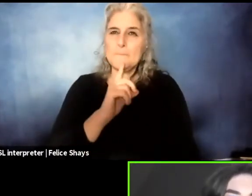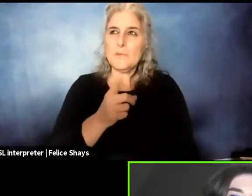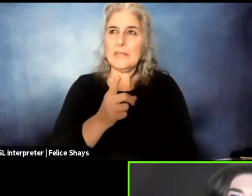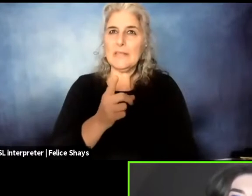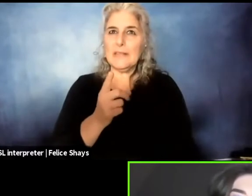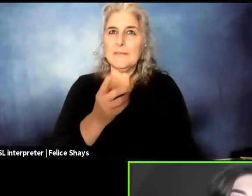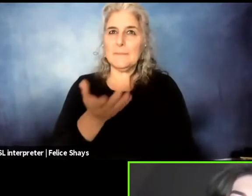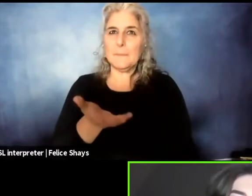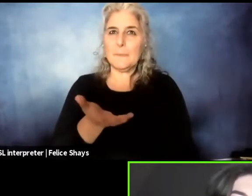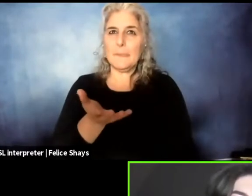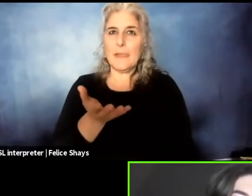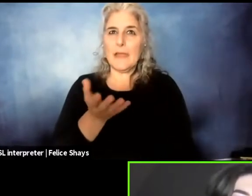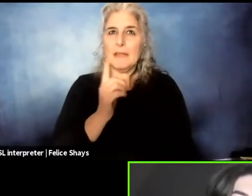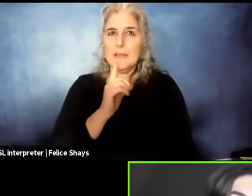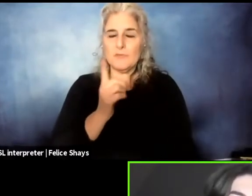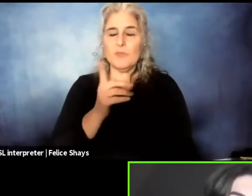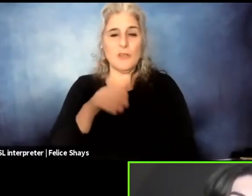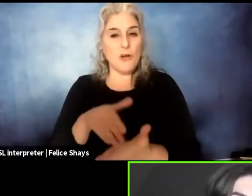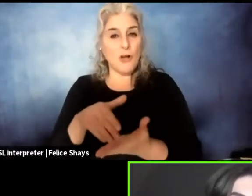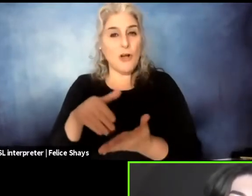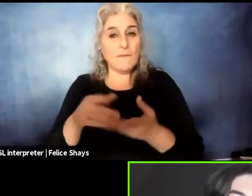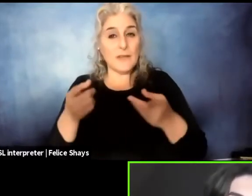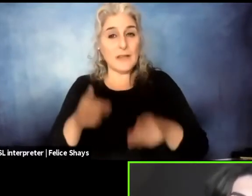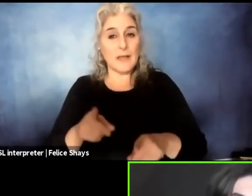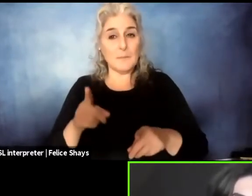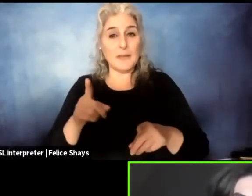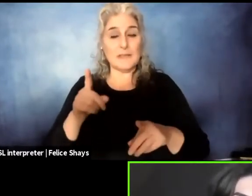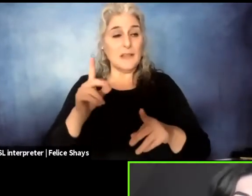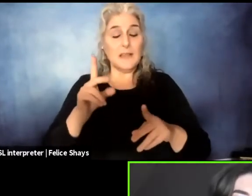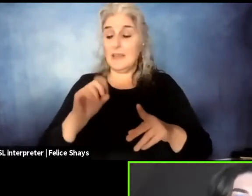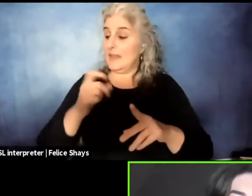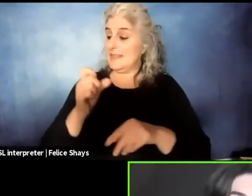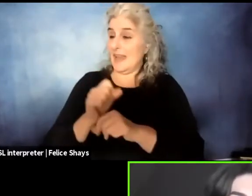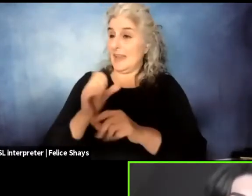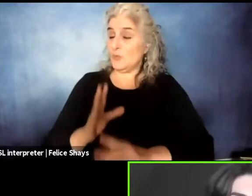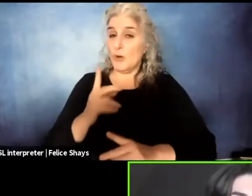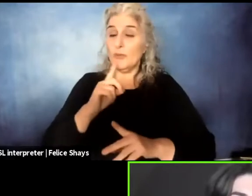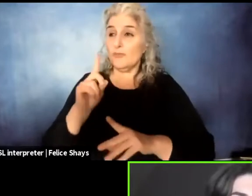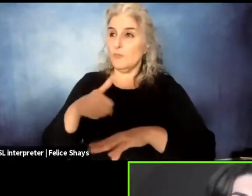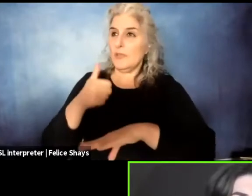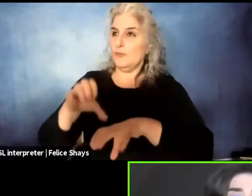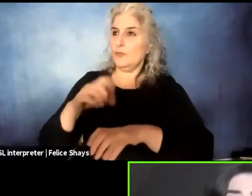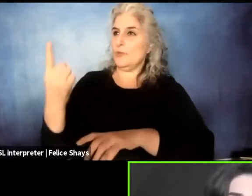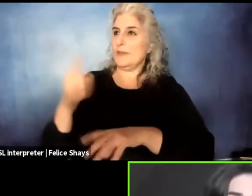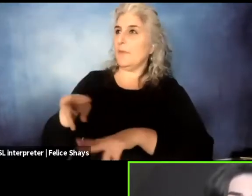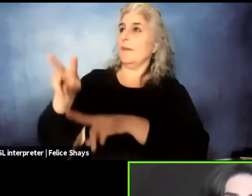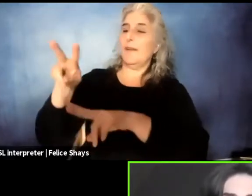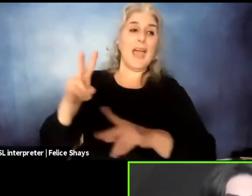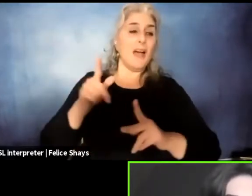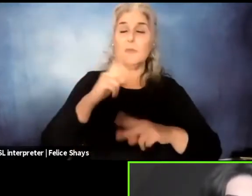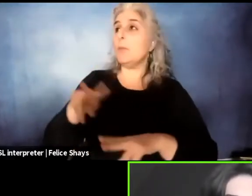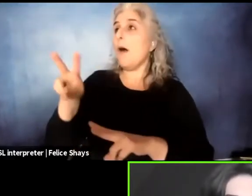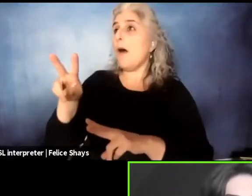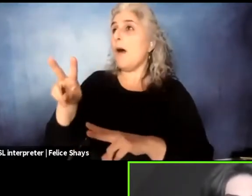it's so much the case that sex workers have created what is desirable and artistically rich about an app